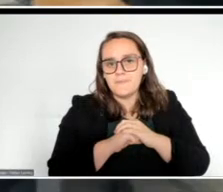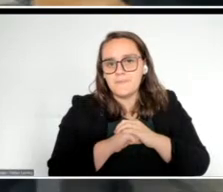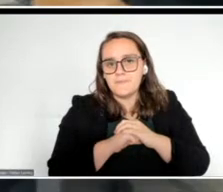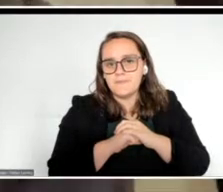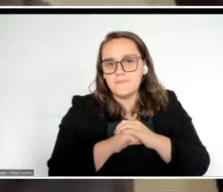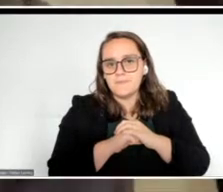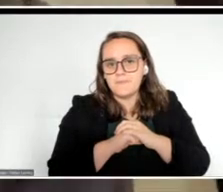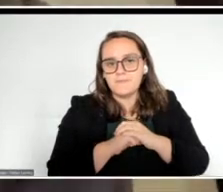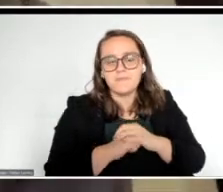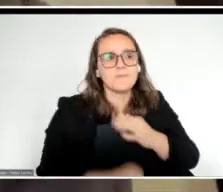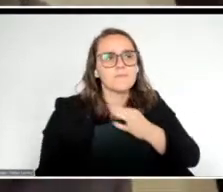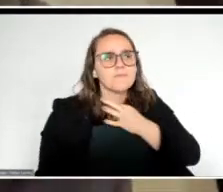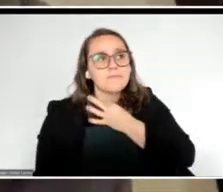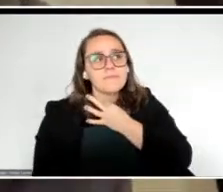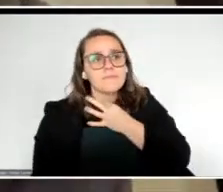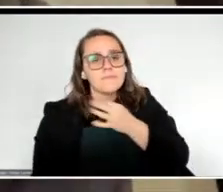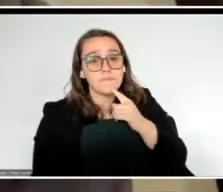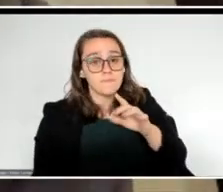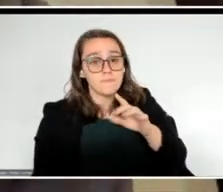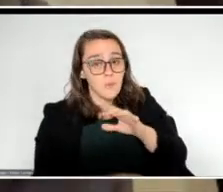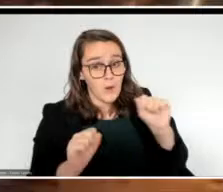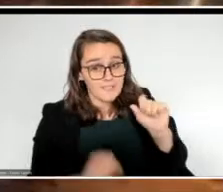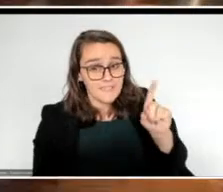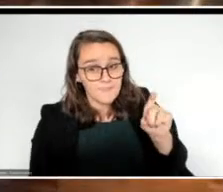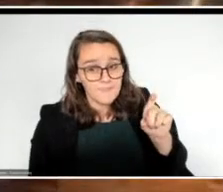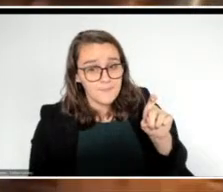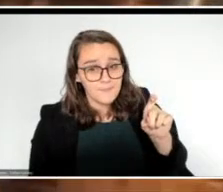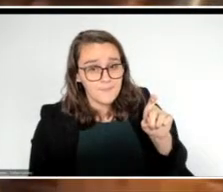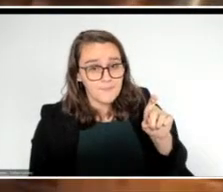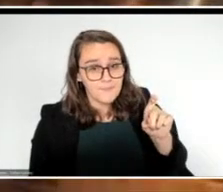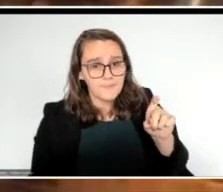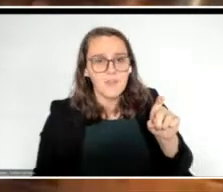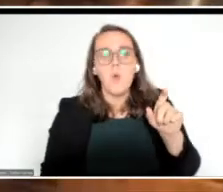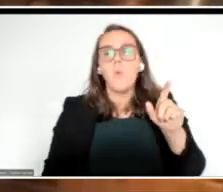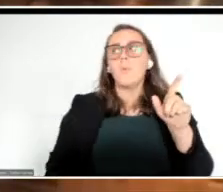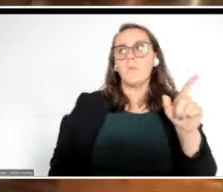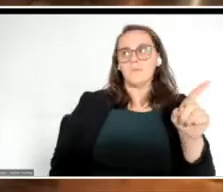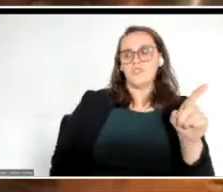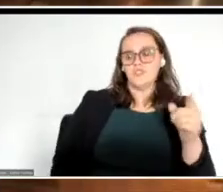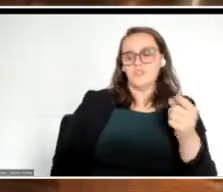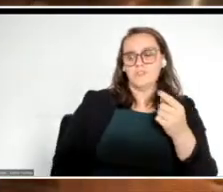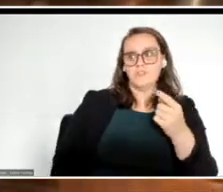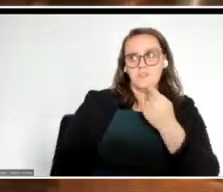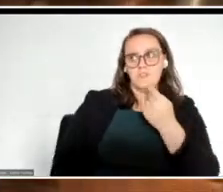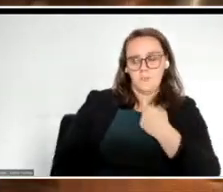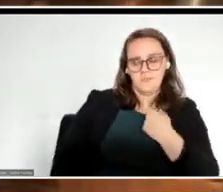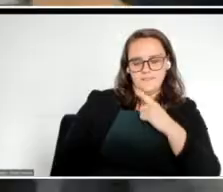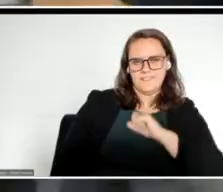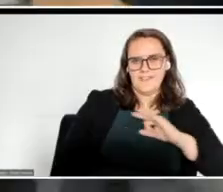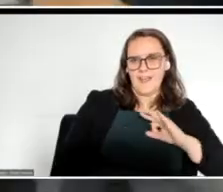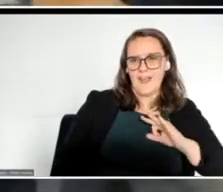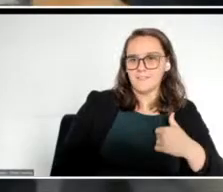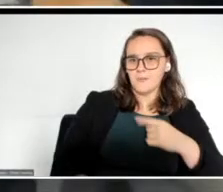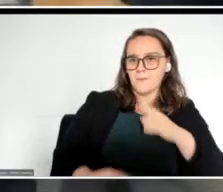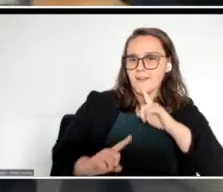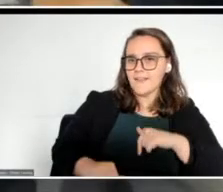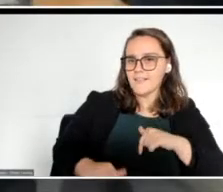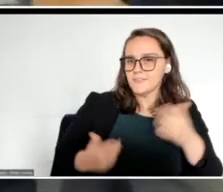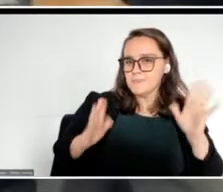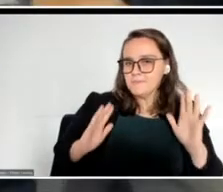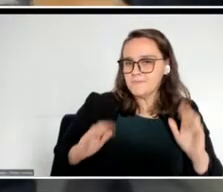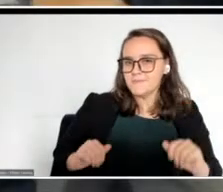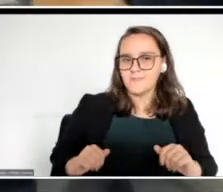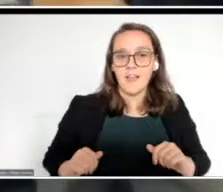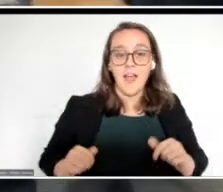what about the president? Yeah. Well, she said the staff. So I answered. No, I said in the